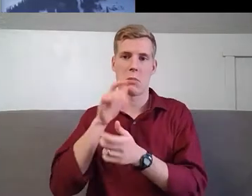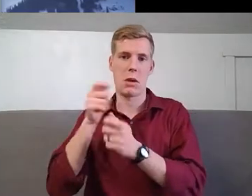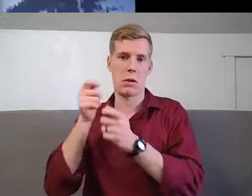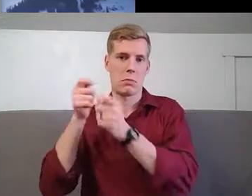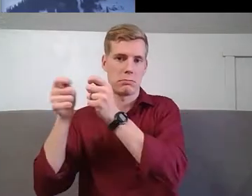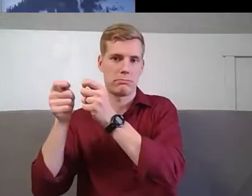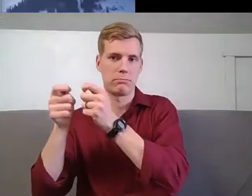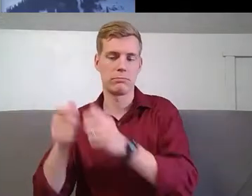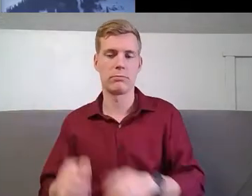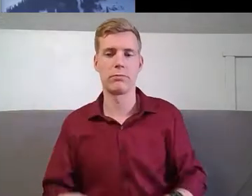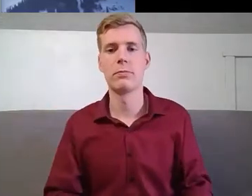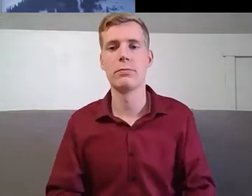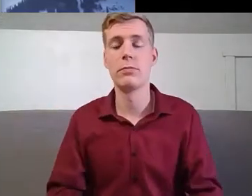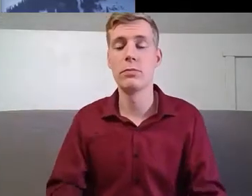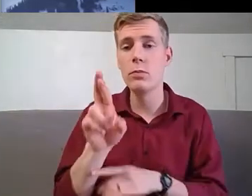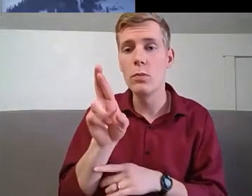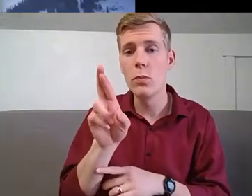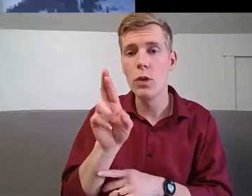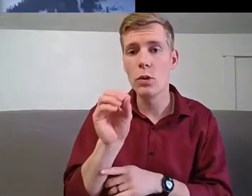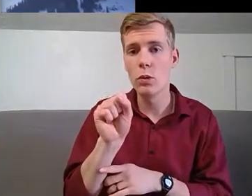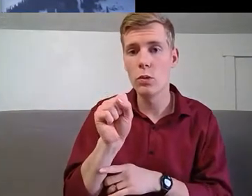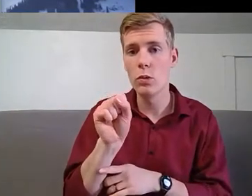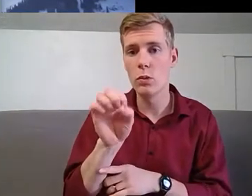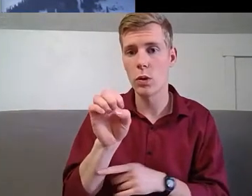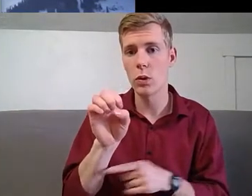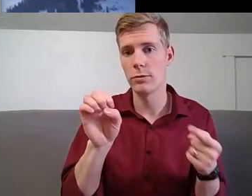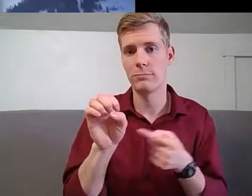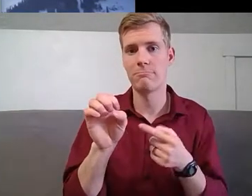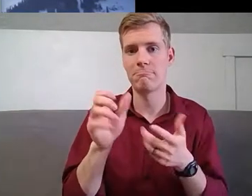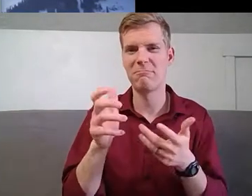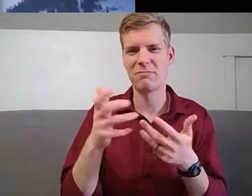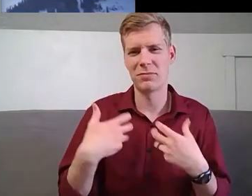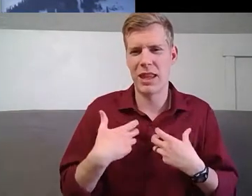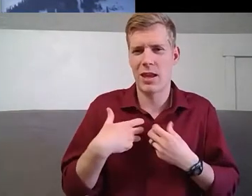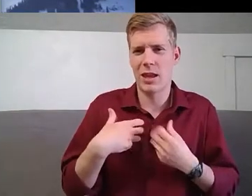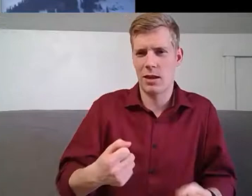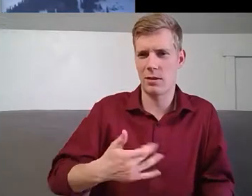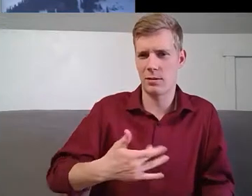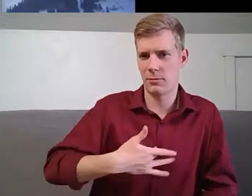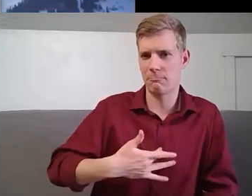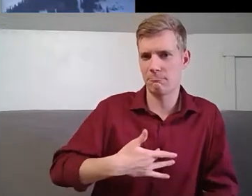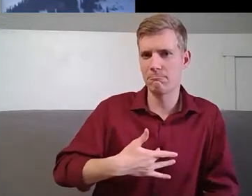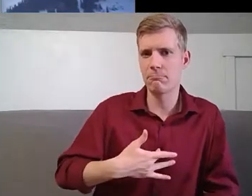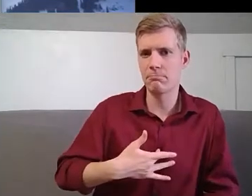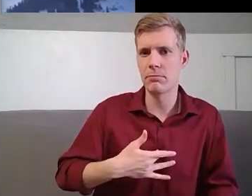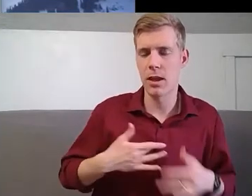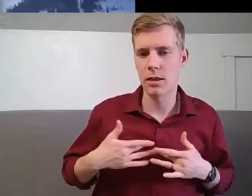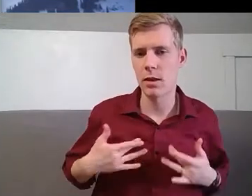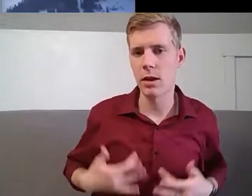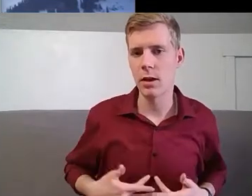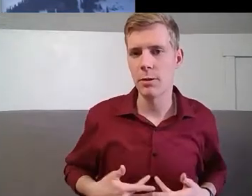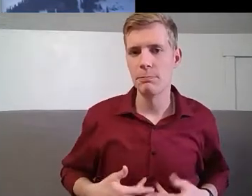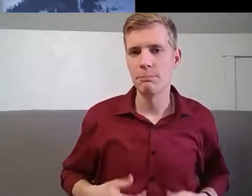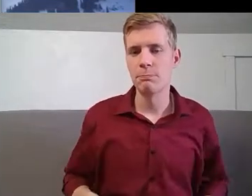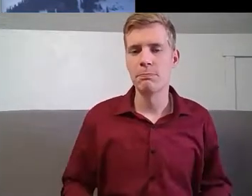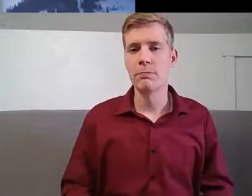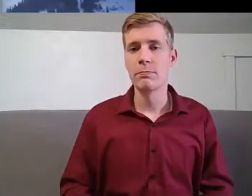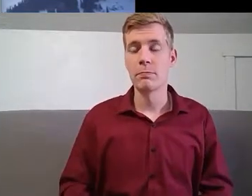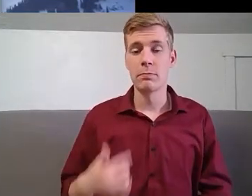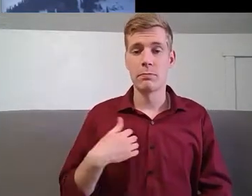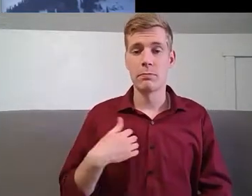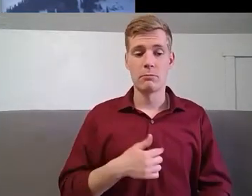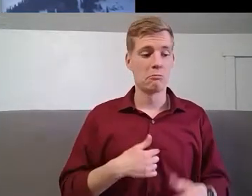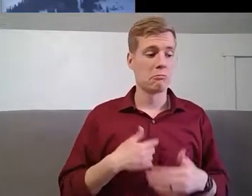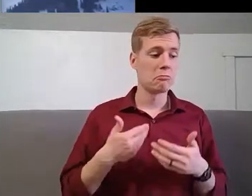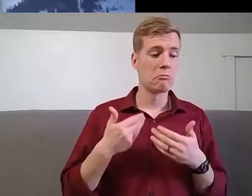So rose is another one, which is a healer of the heart, and it helps us